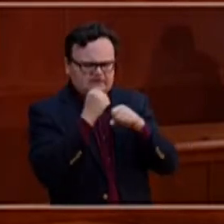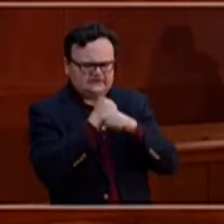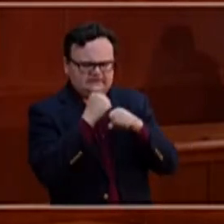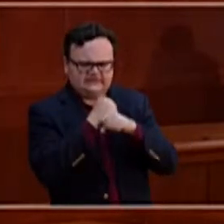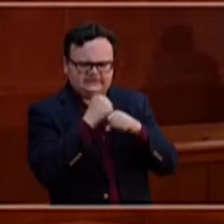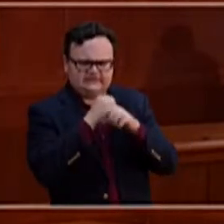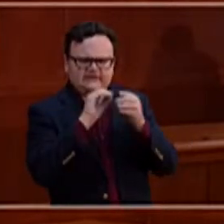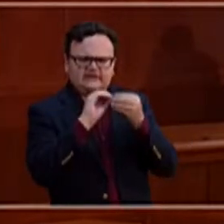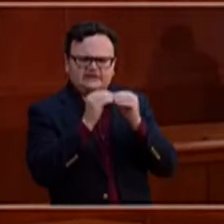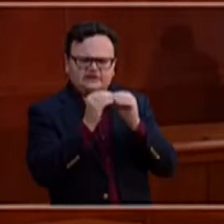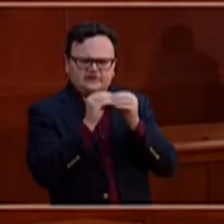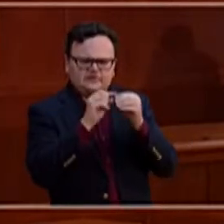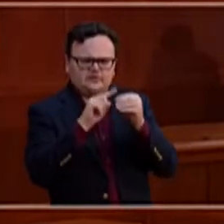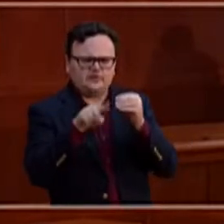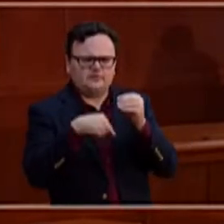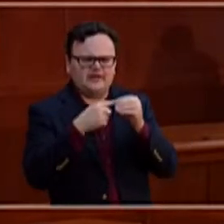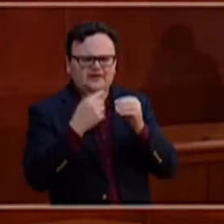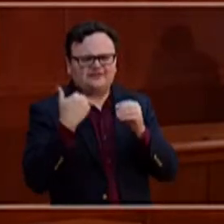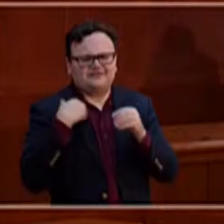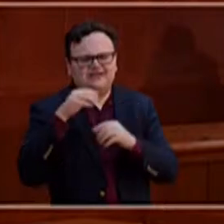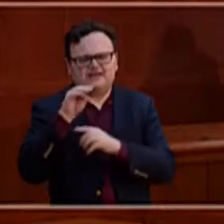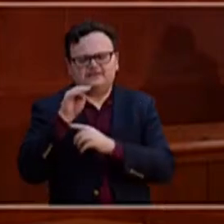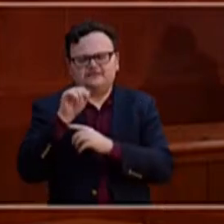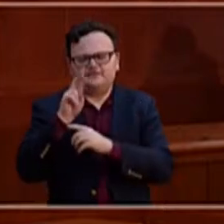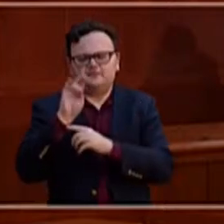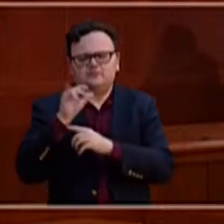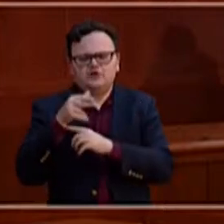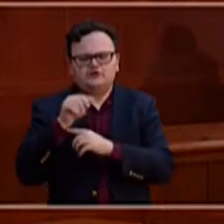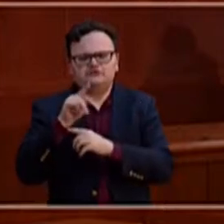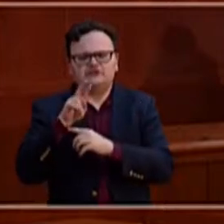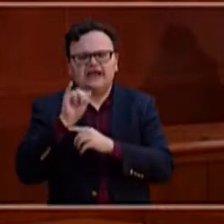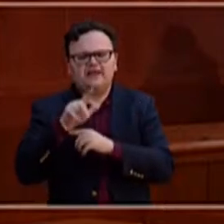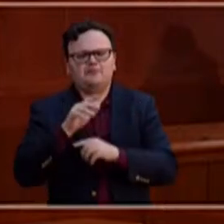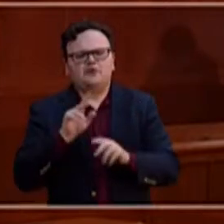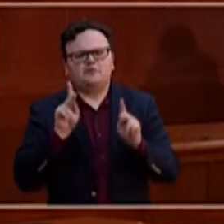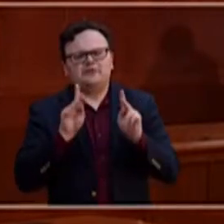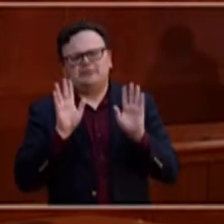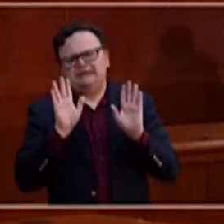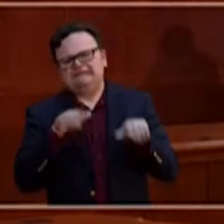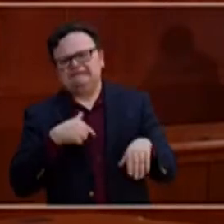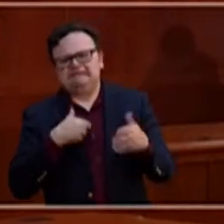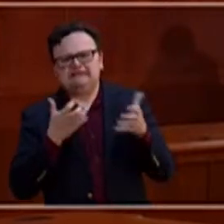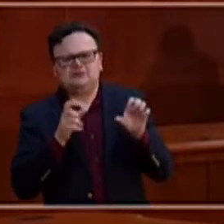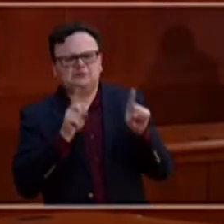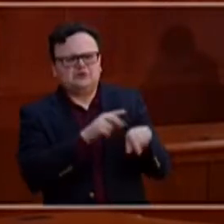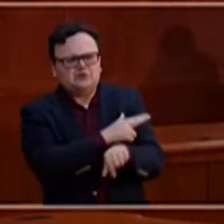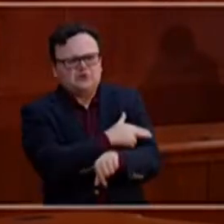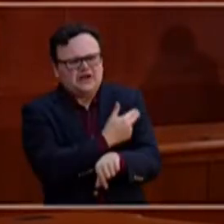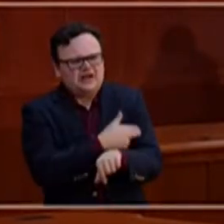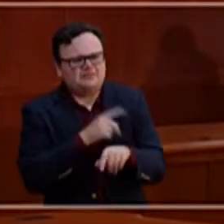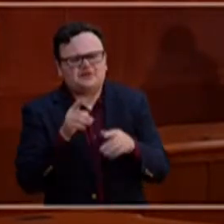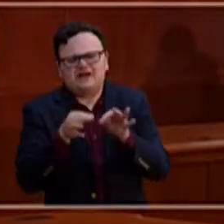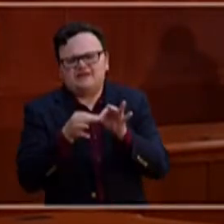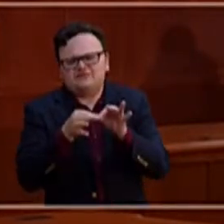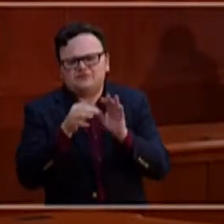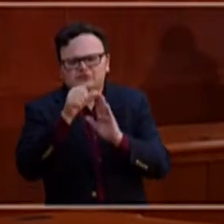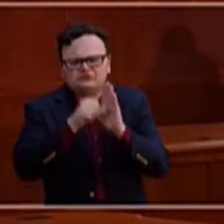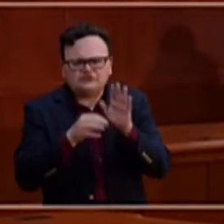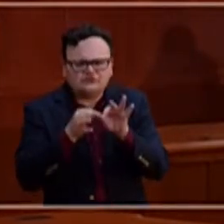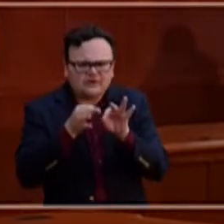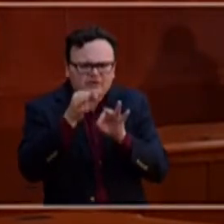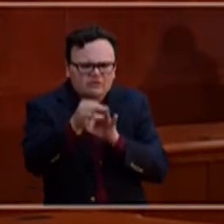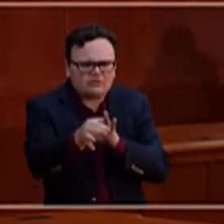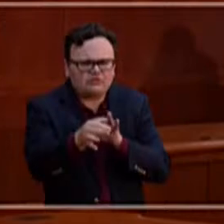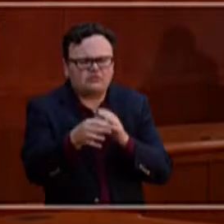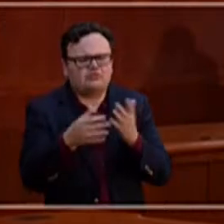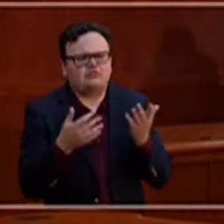the deferral of care in March and April for folks with heart, stroke, and some of the other really significant issues that